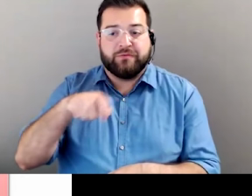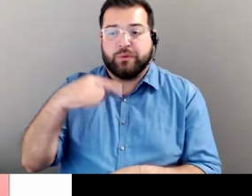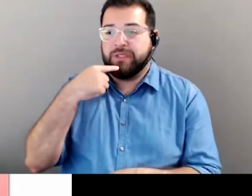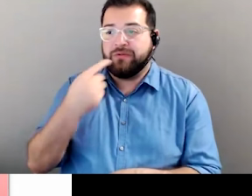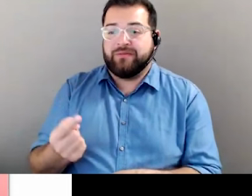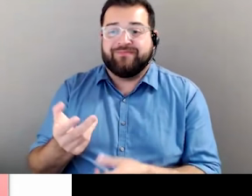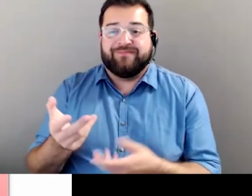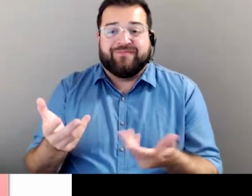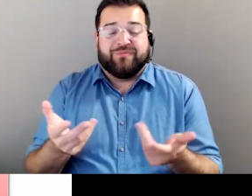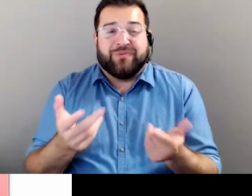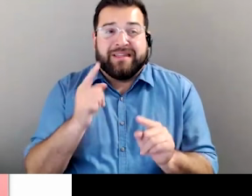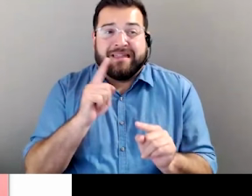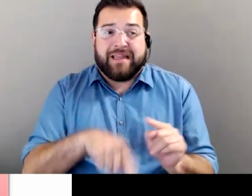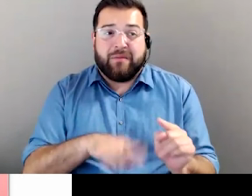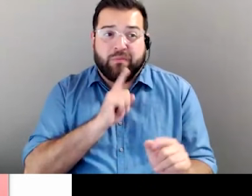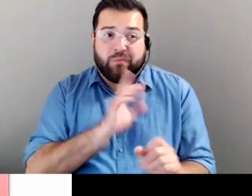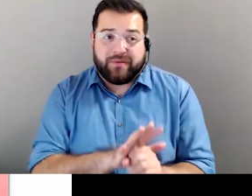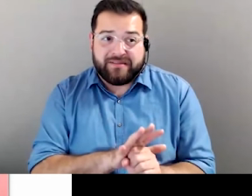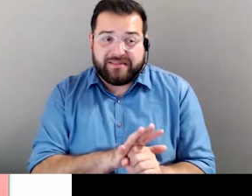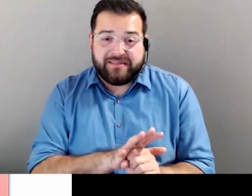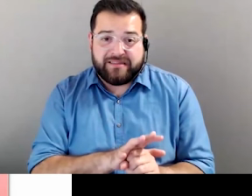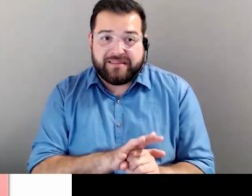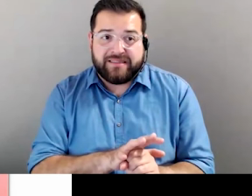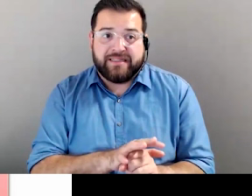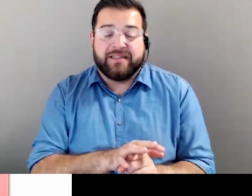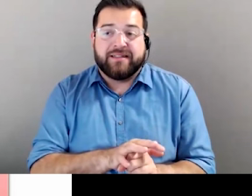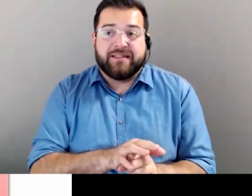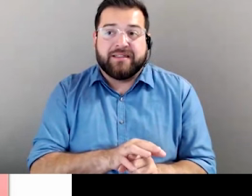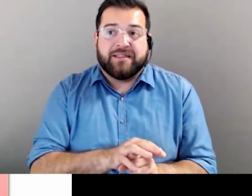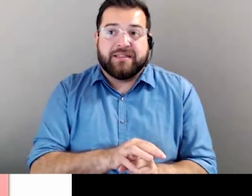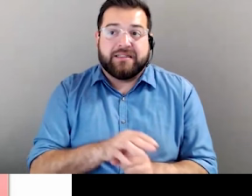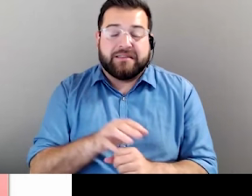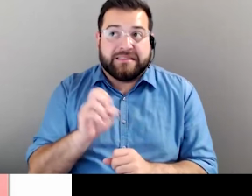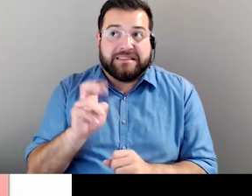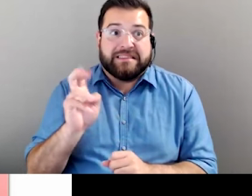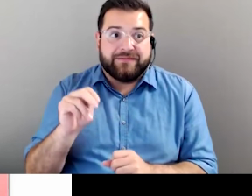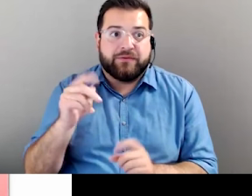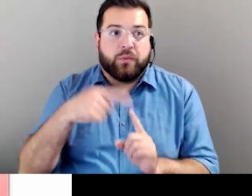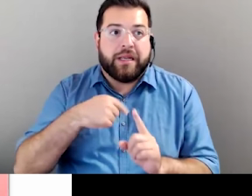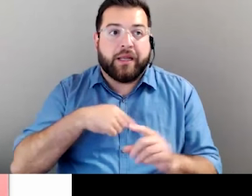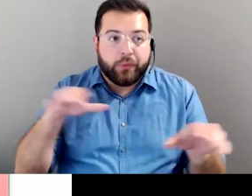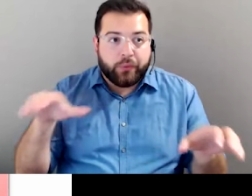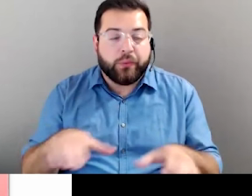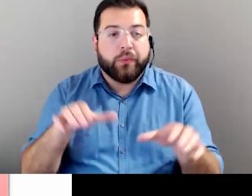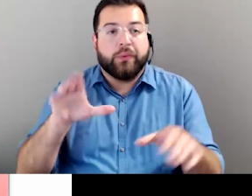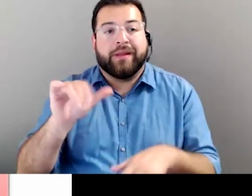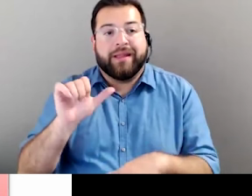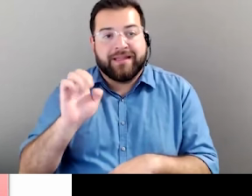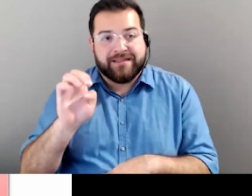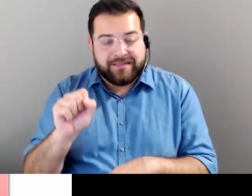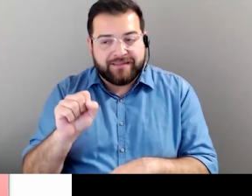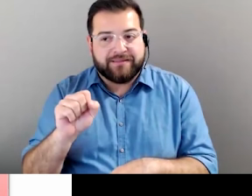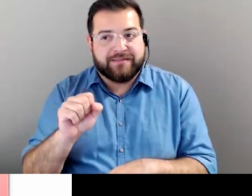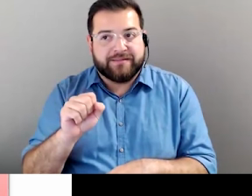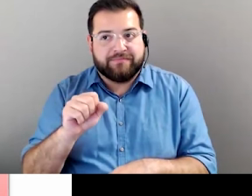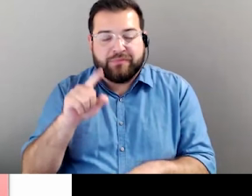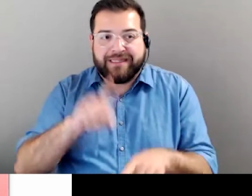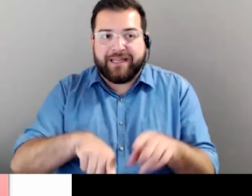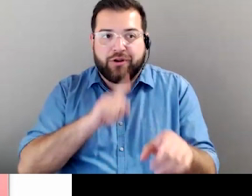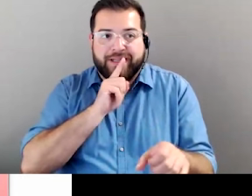guaranteed. Even when I do cases, confidentiality isn't guaranteed, just because if